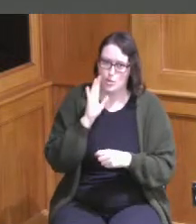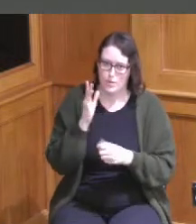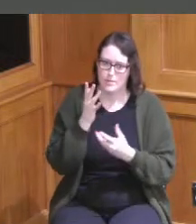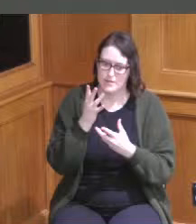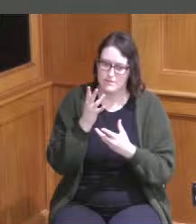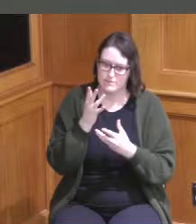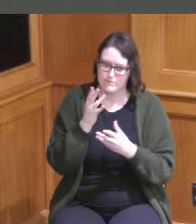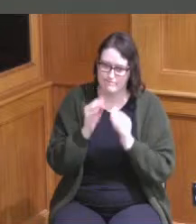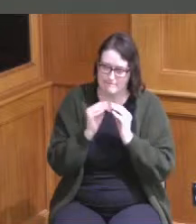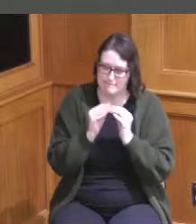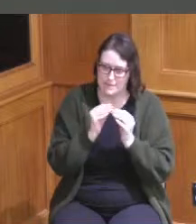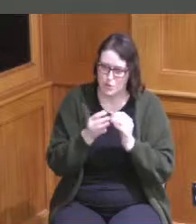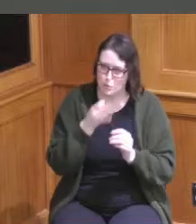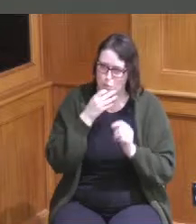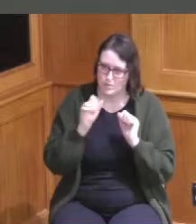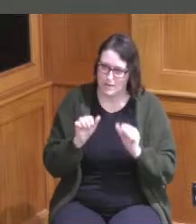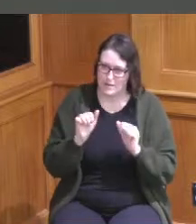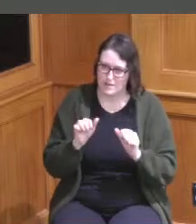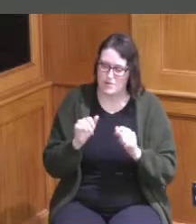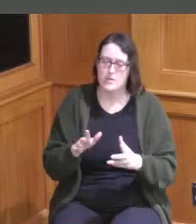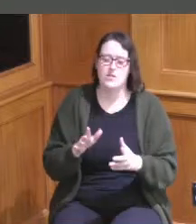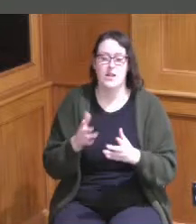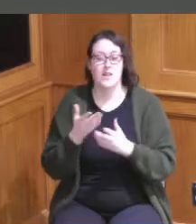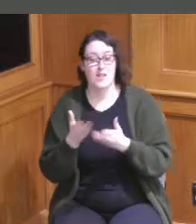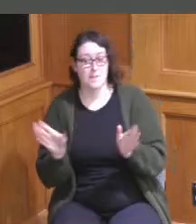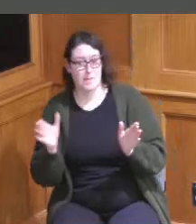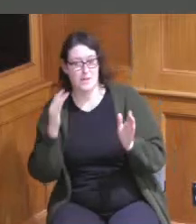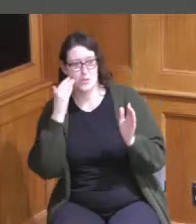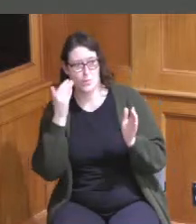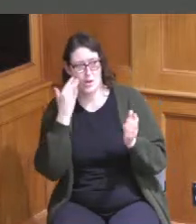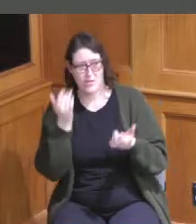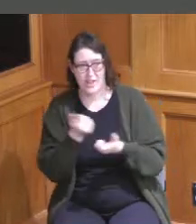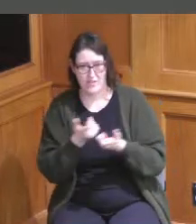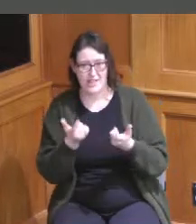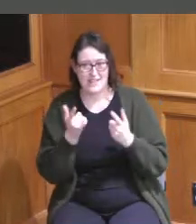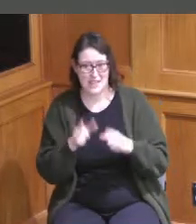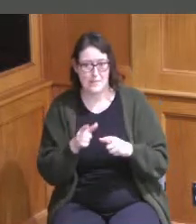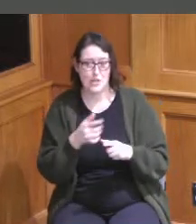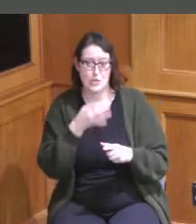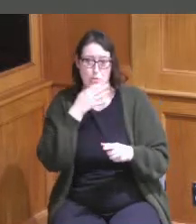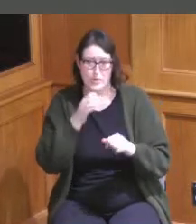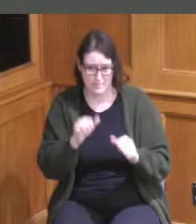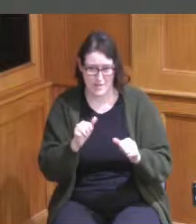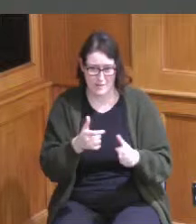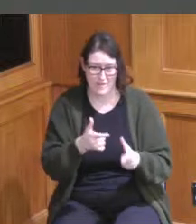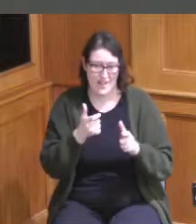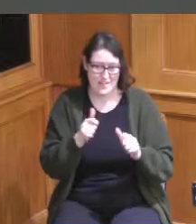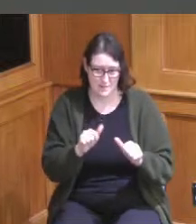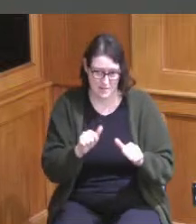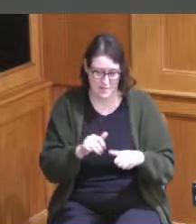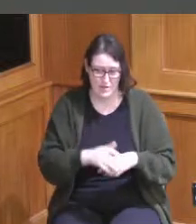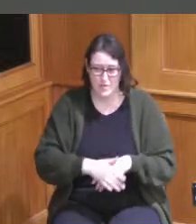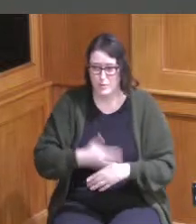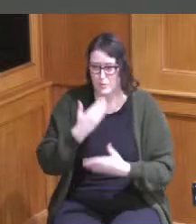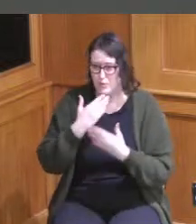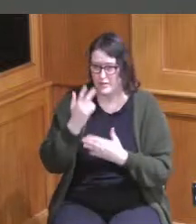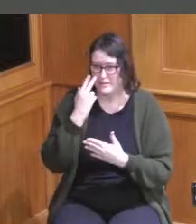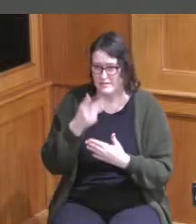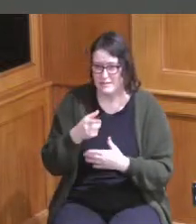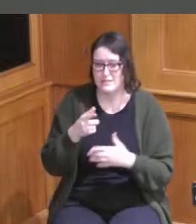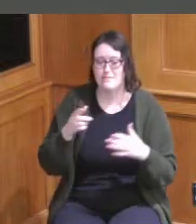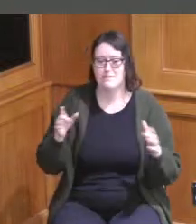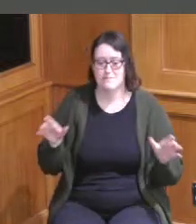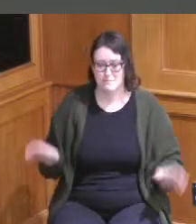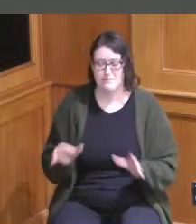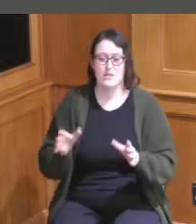as quickly as possible, and that the public is made aware of everything as quickly as possible, was really good to see this put into